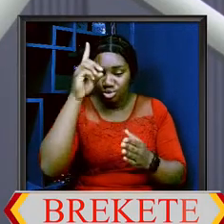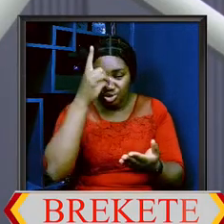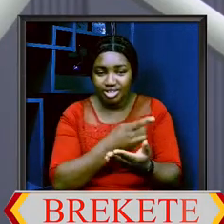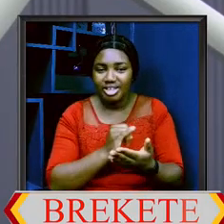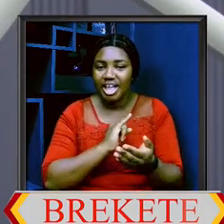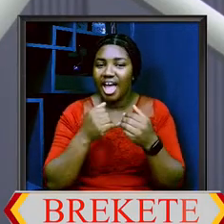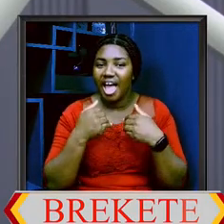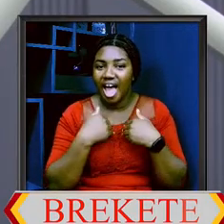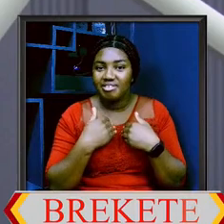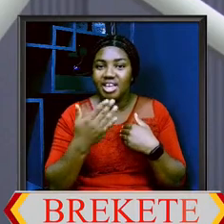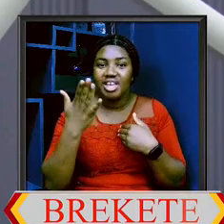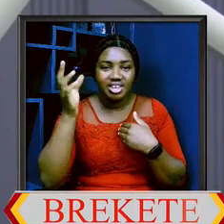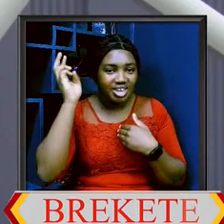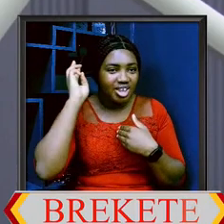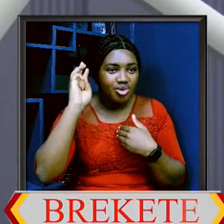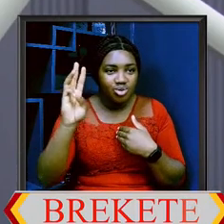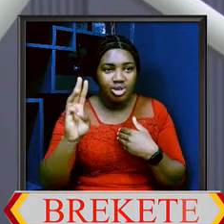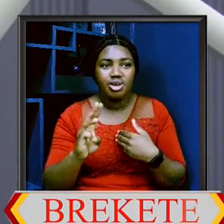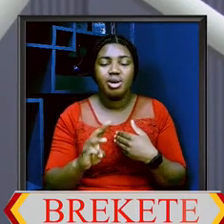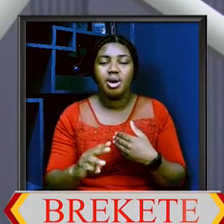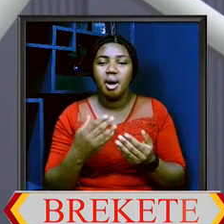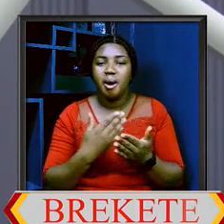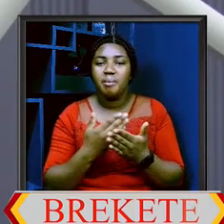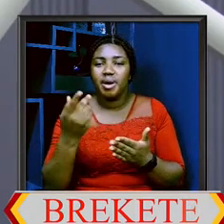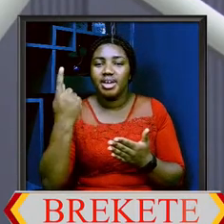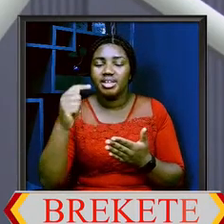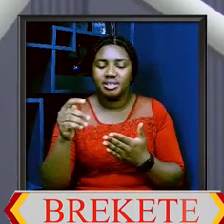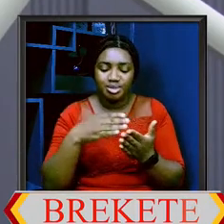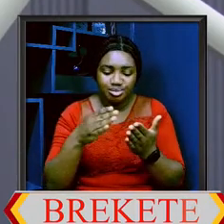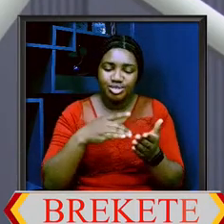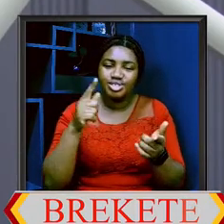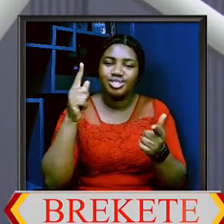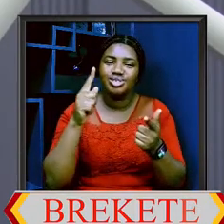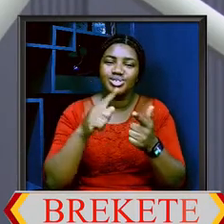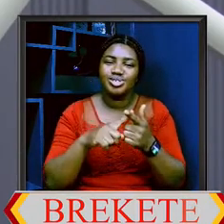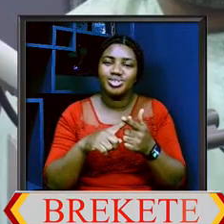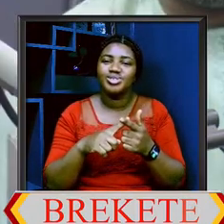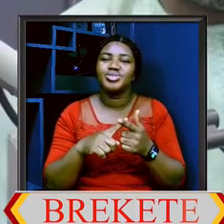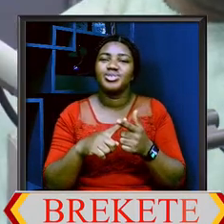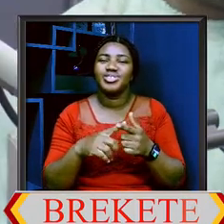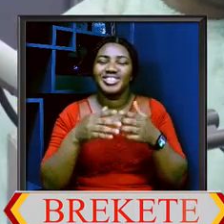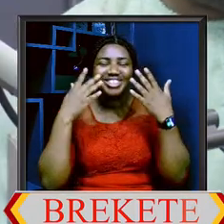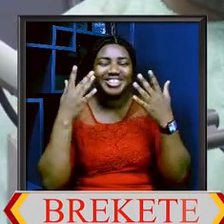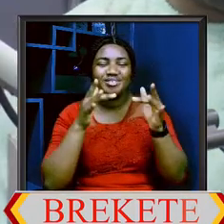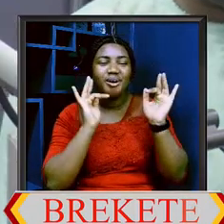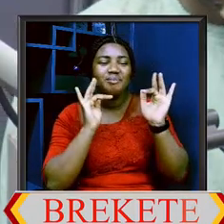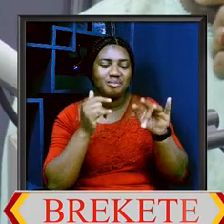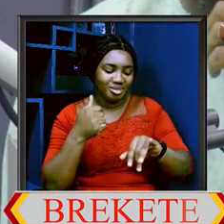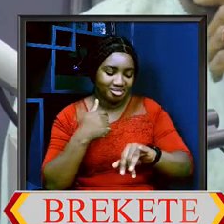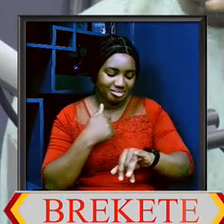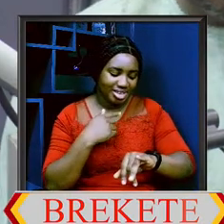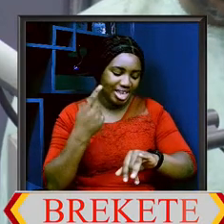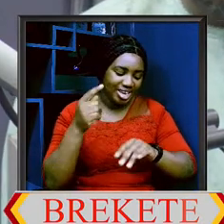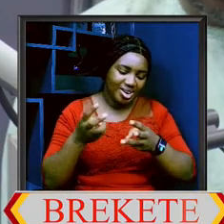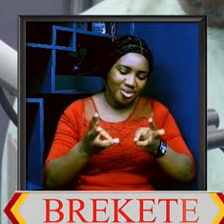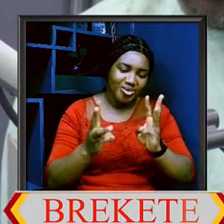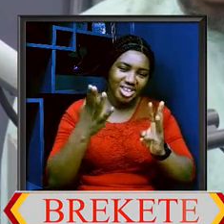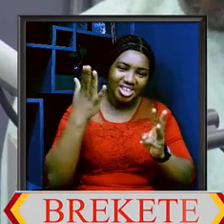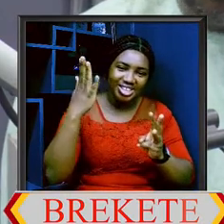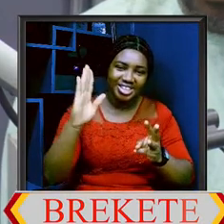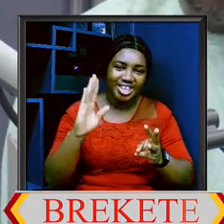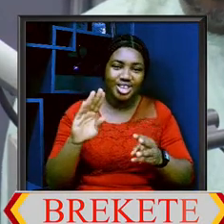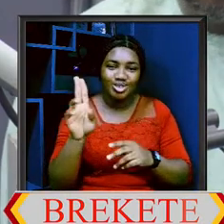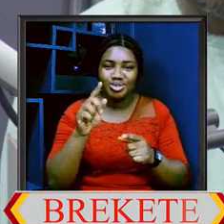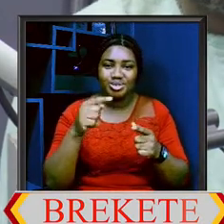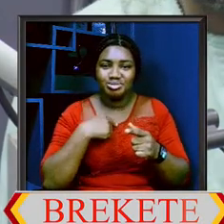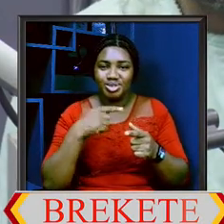get they go just buy the music in order to Y me the way they take take me they